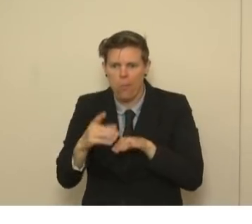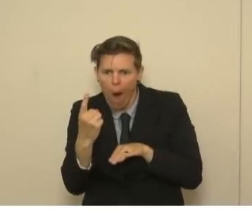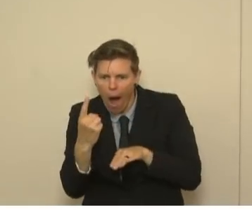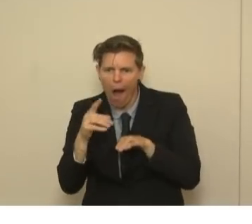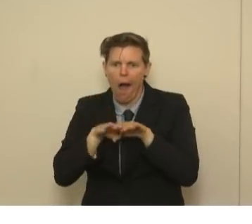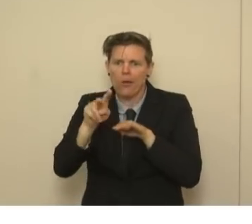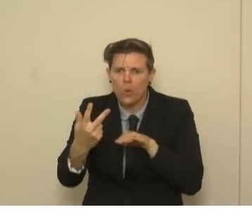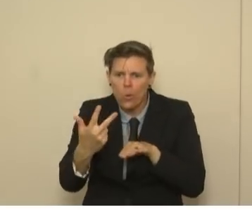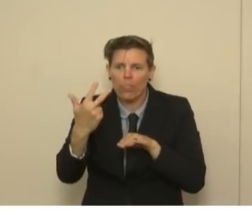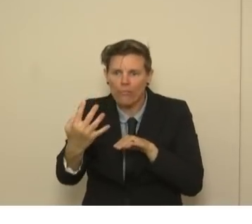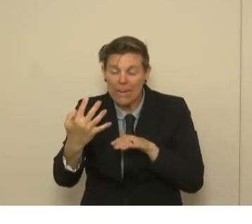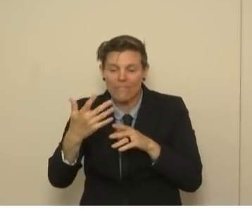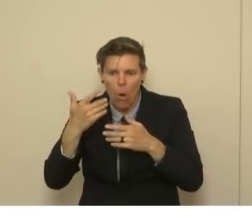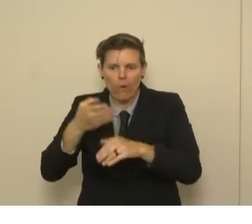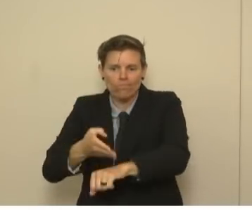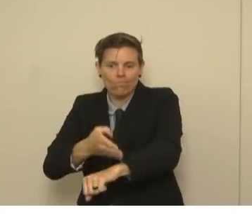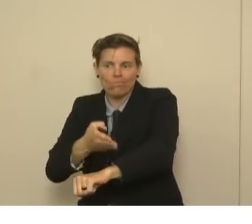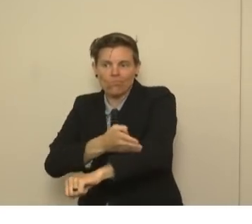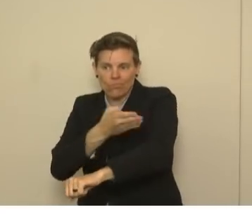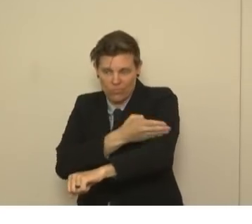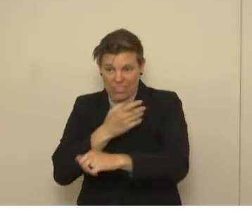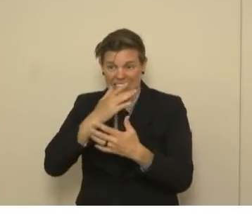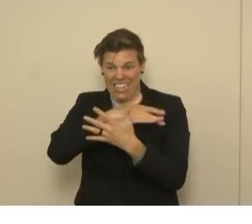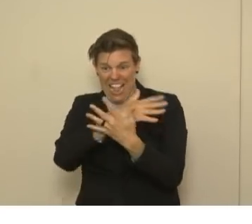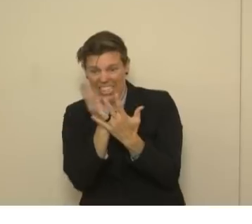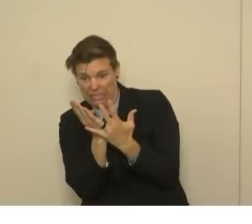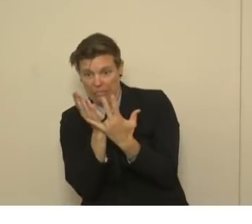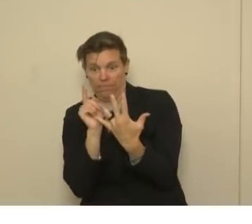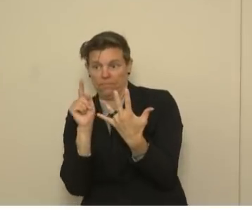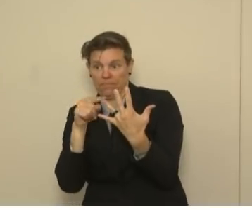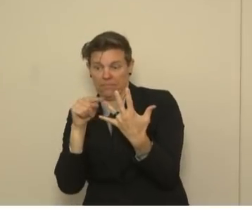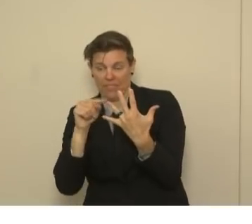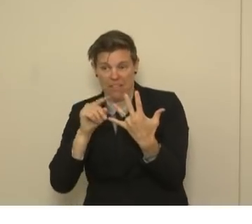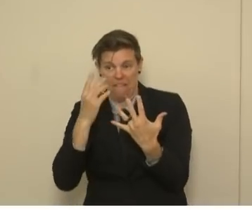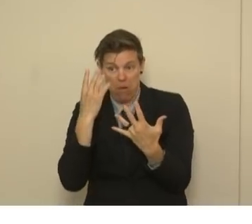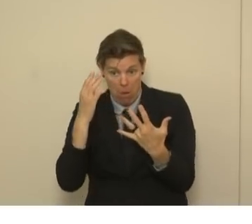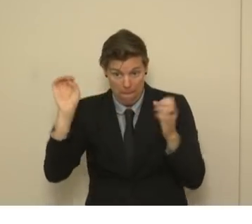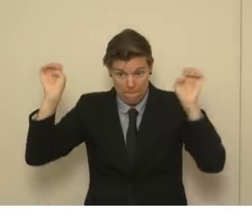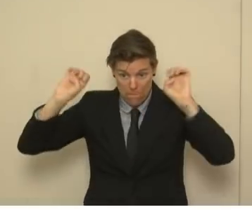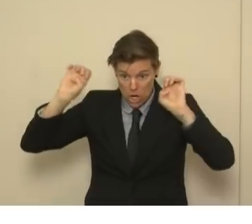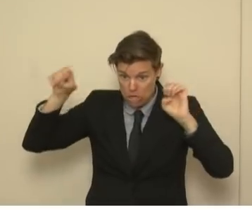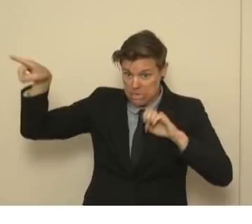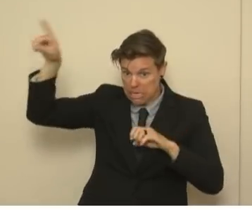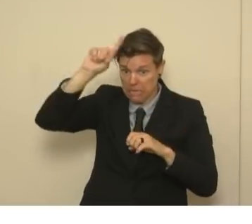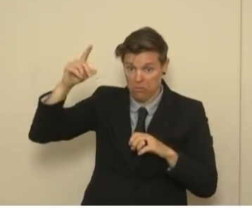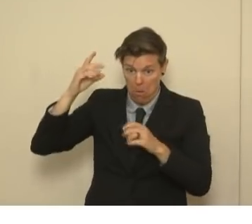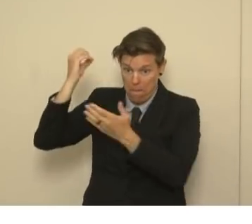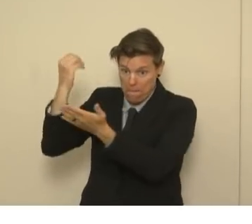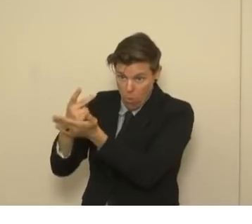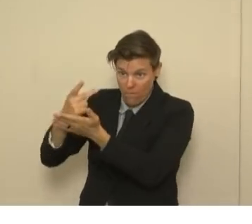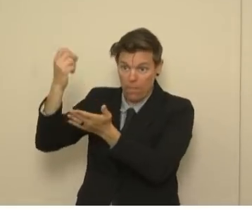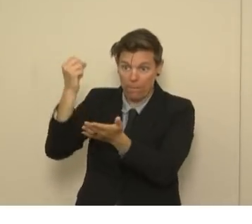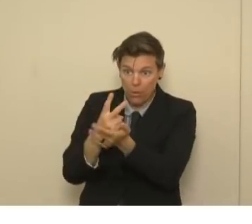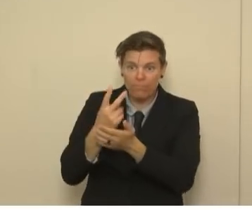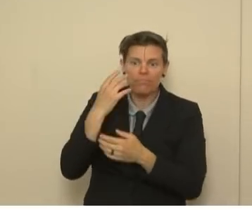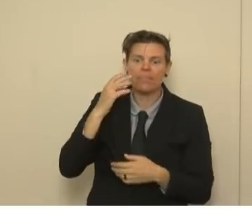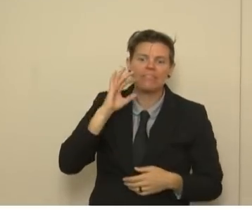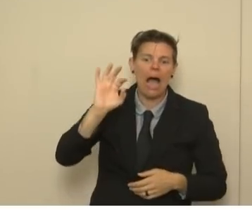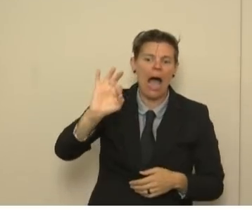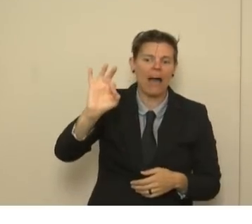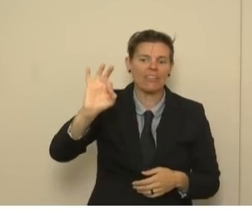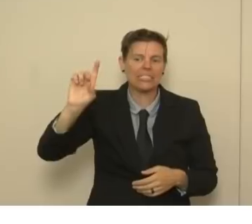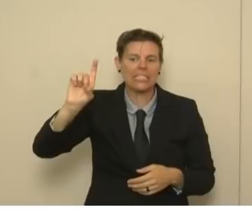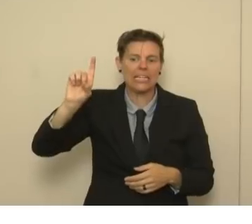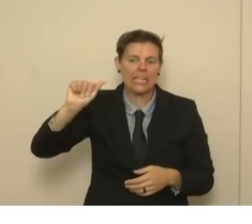be the next step is emergency authorization, when the FDA would say this is safe for human beings. And lastly, the